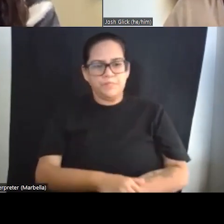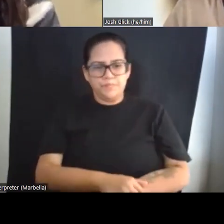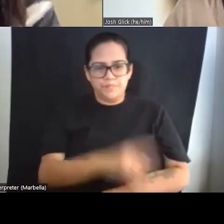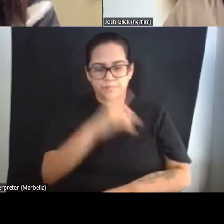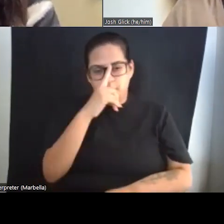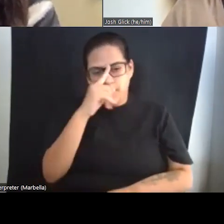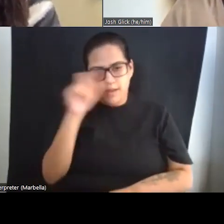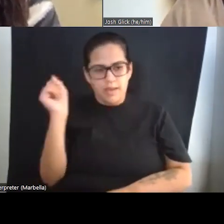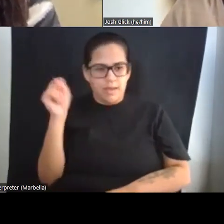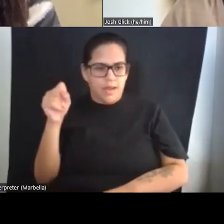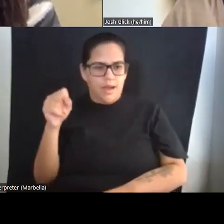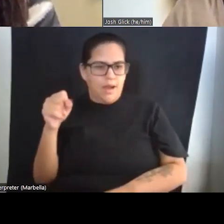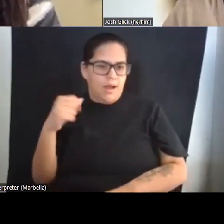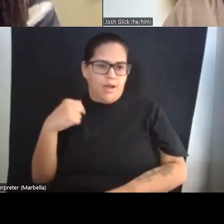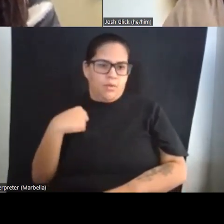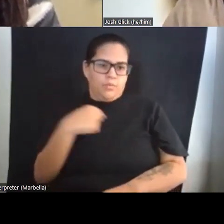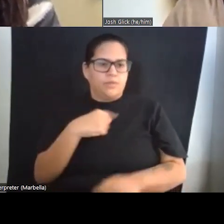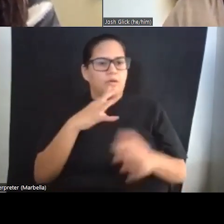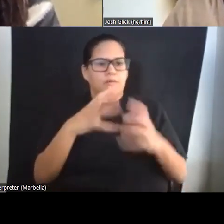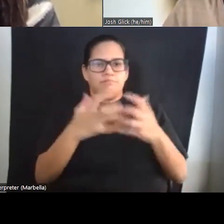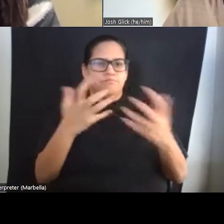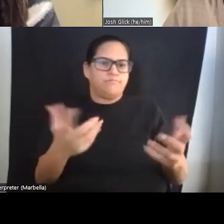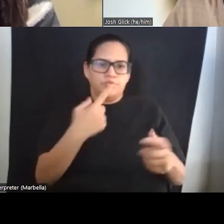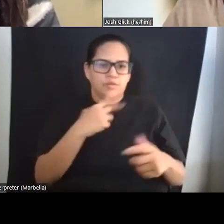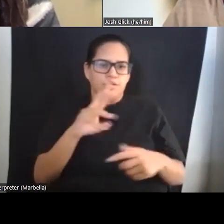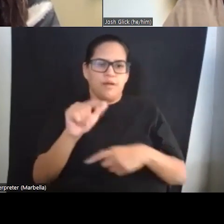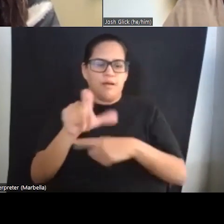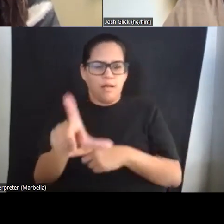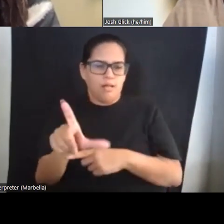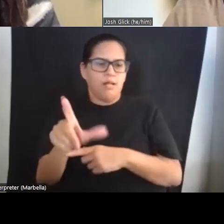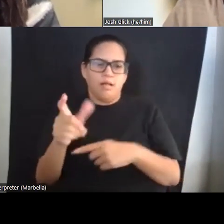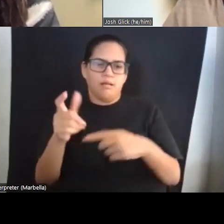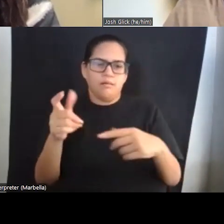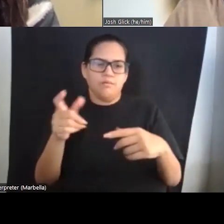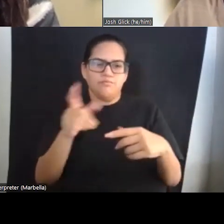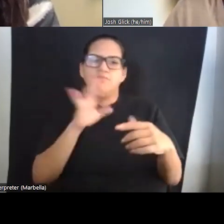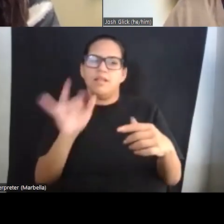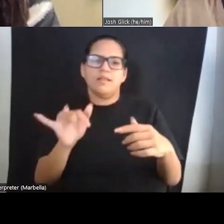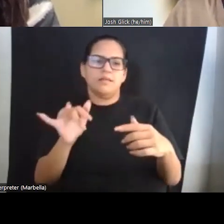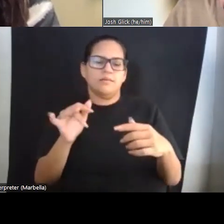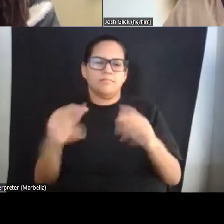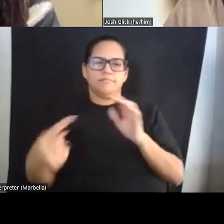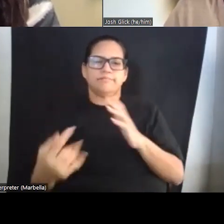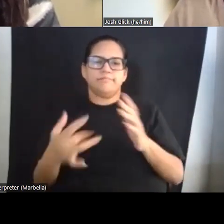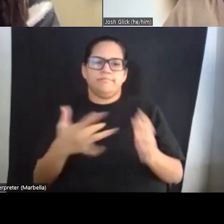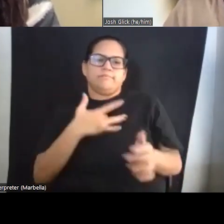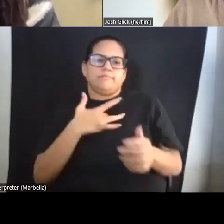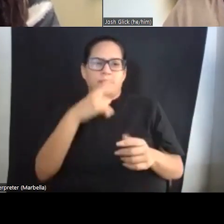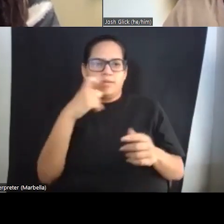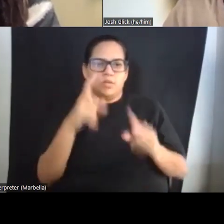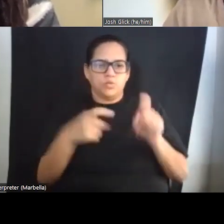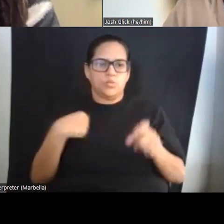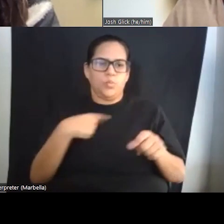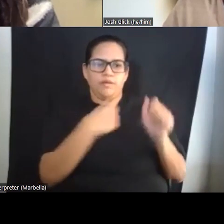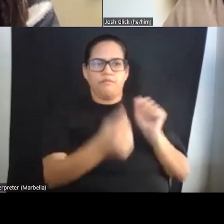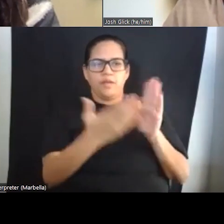Yeah, I mean, we speak like a lot about it, but so much of what you said, Raquel, really struck me, because there are questions that we faced